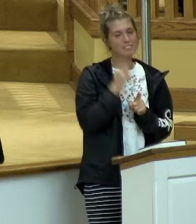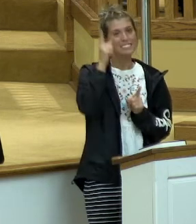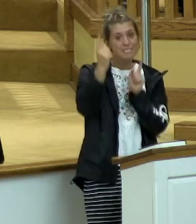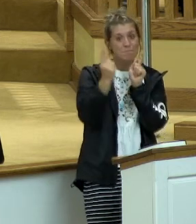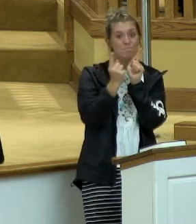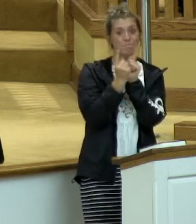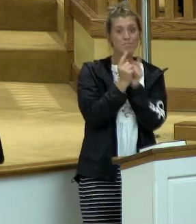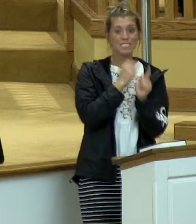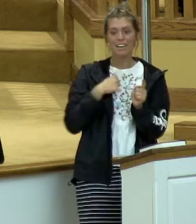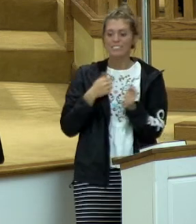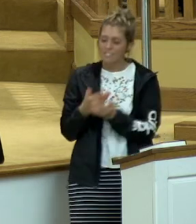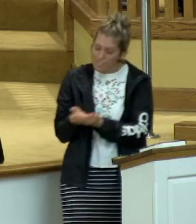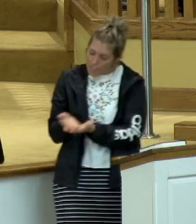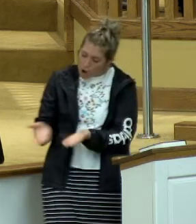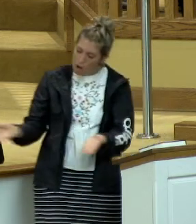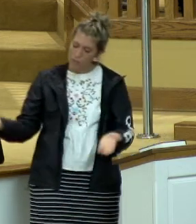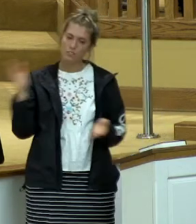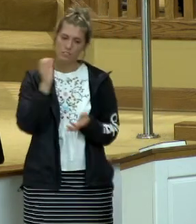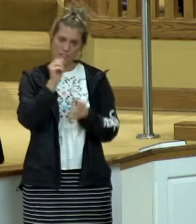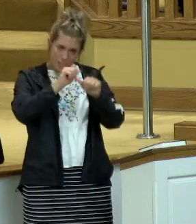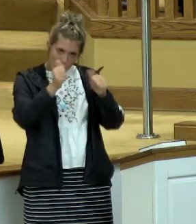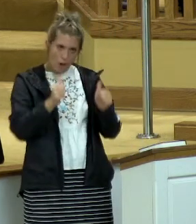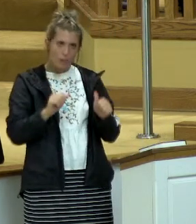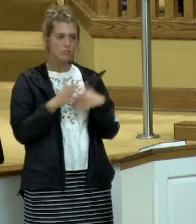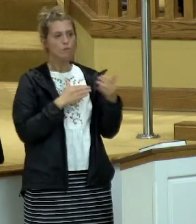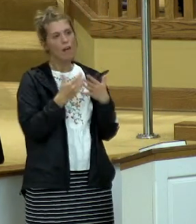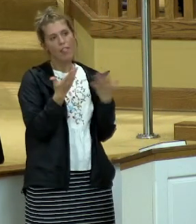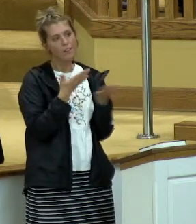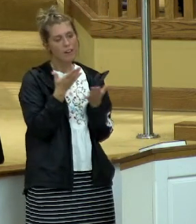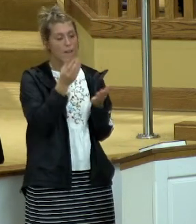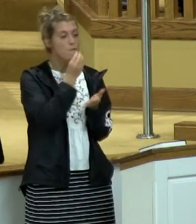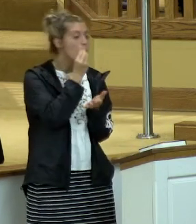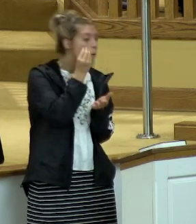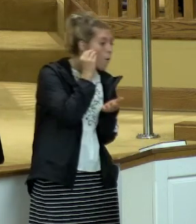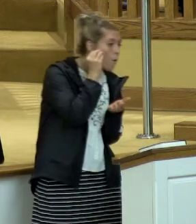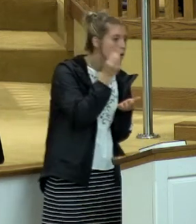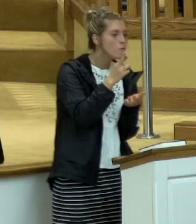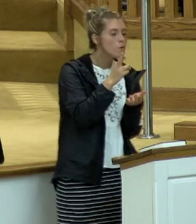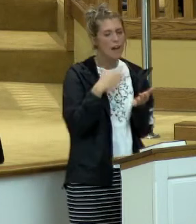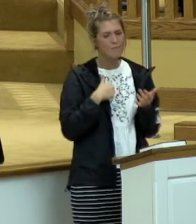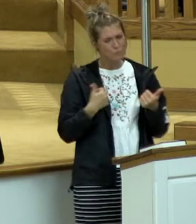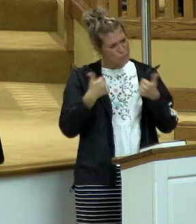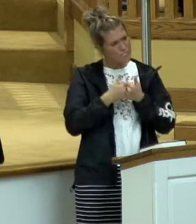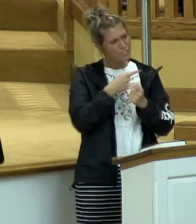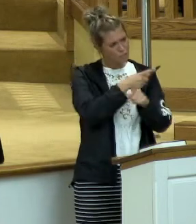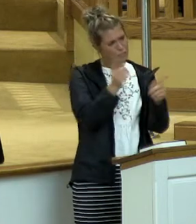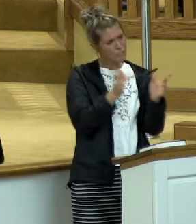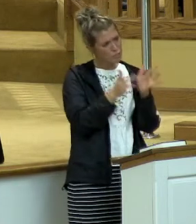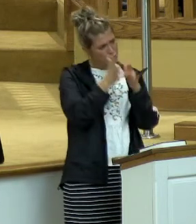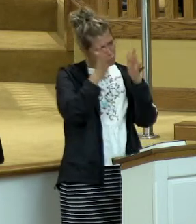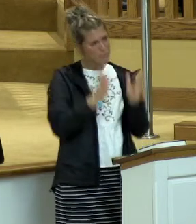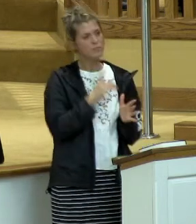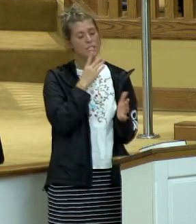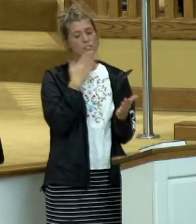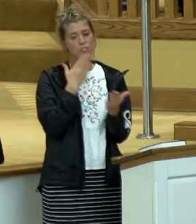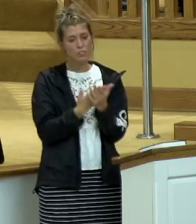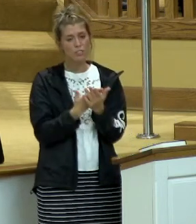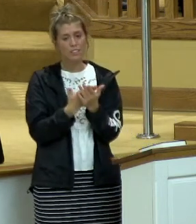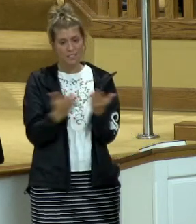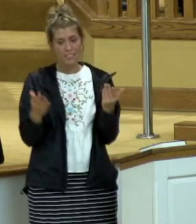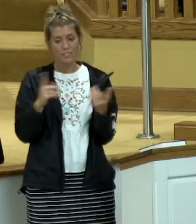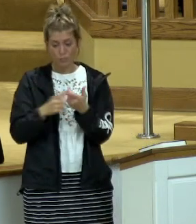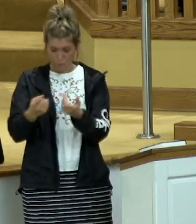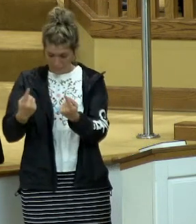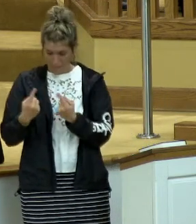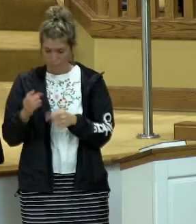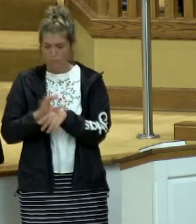He meets us at the altar. He meets us at those altars, whether it's, again, at home. And again, I'm going to challenge you again. As a Christian, it's a good thing to do it at